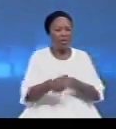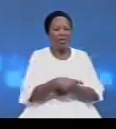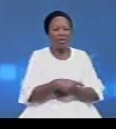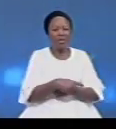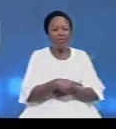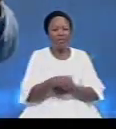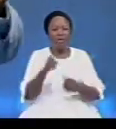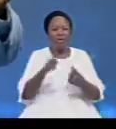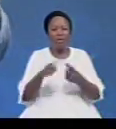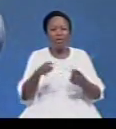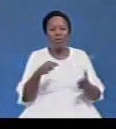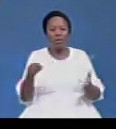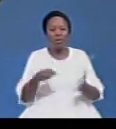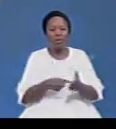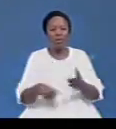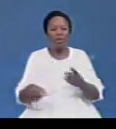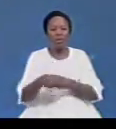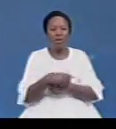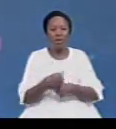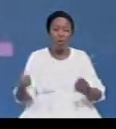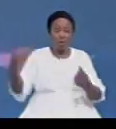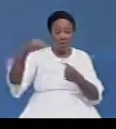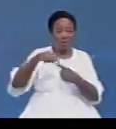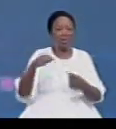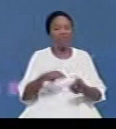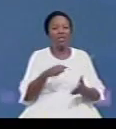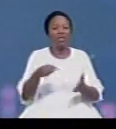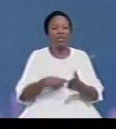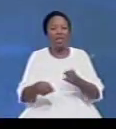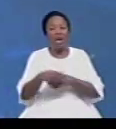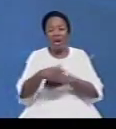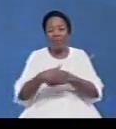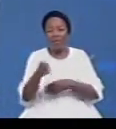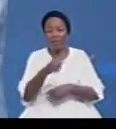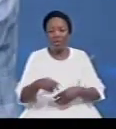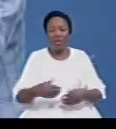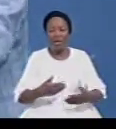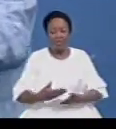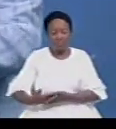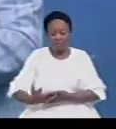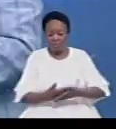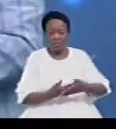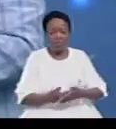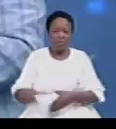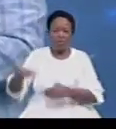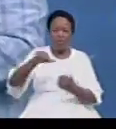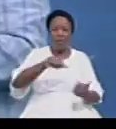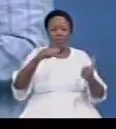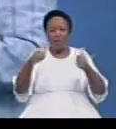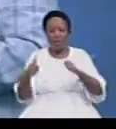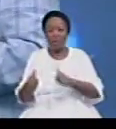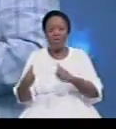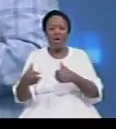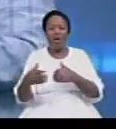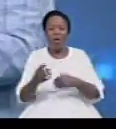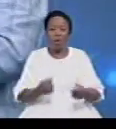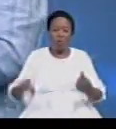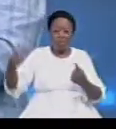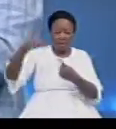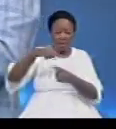unto this day, after their infant baptism, unto this day, after their